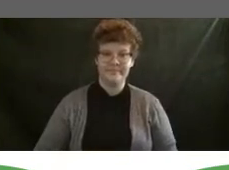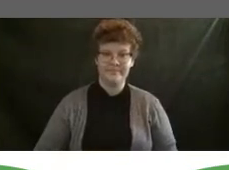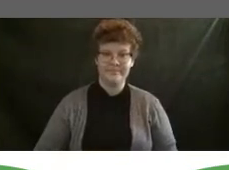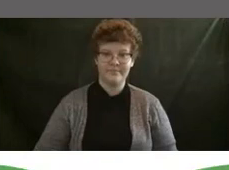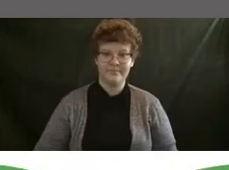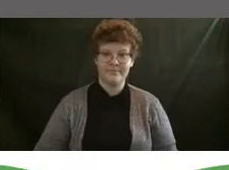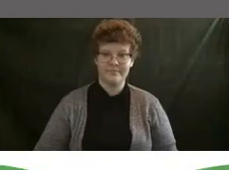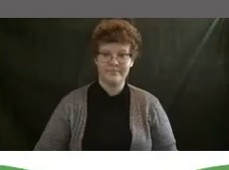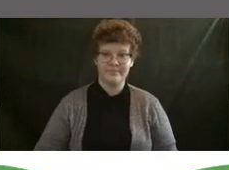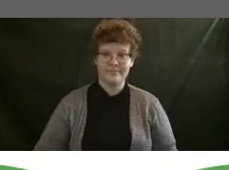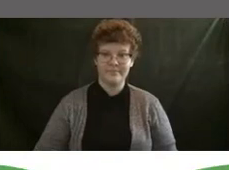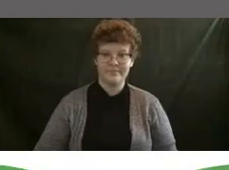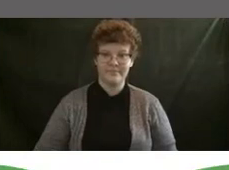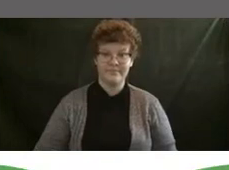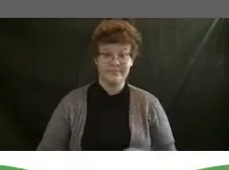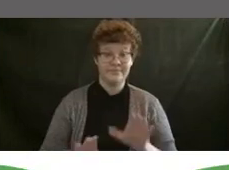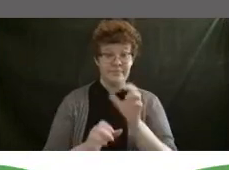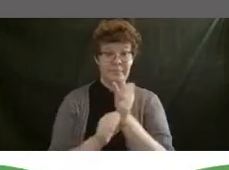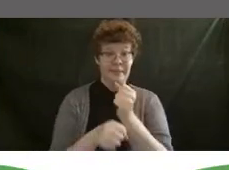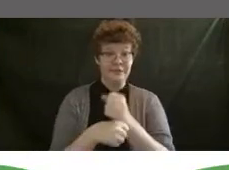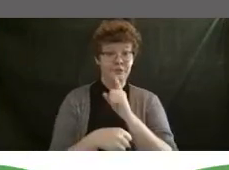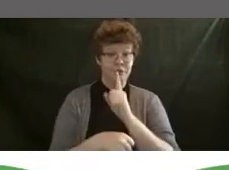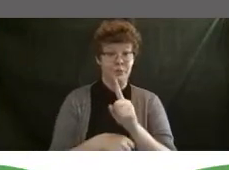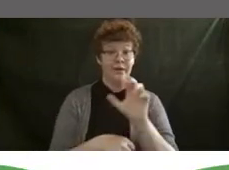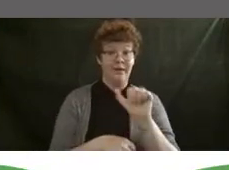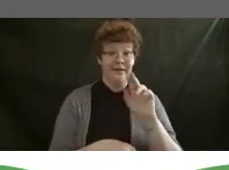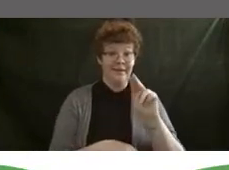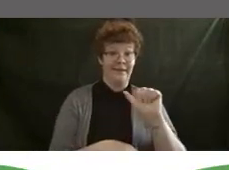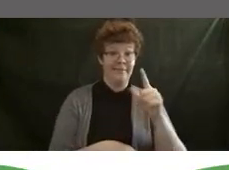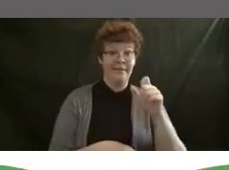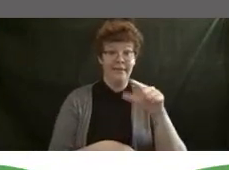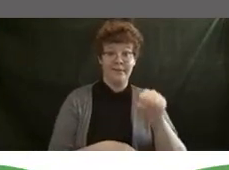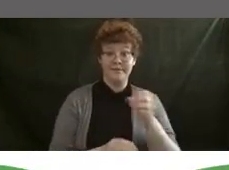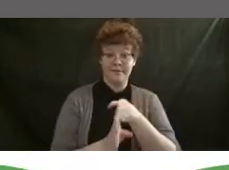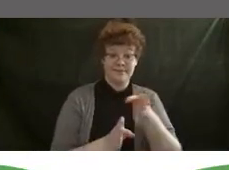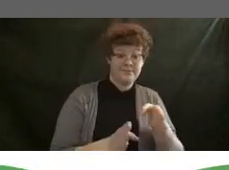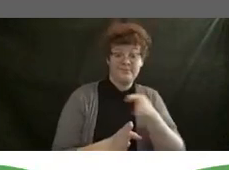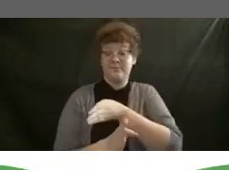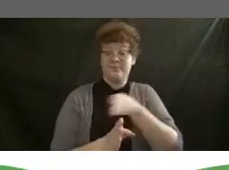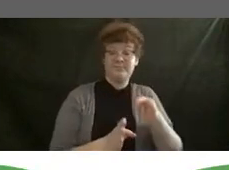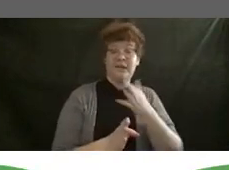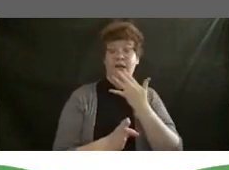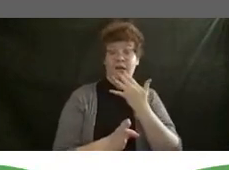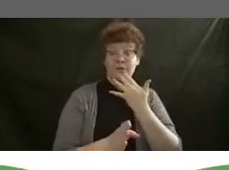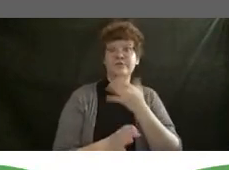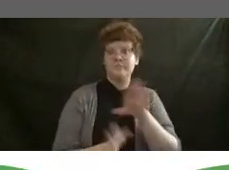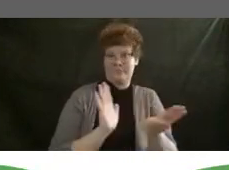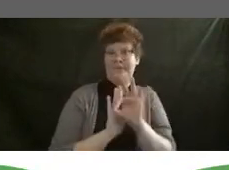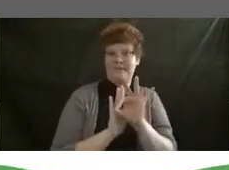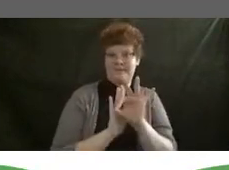I want to make sure that I have analogous selected. I'm going to go back all the way again. I'm going to select this color